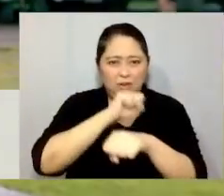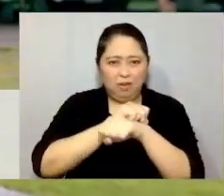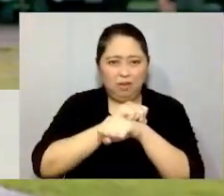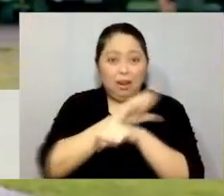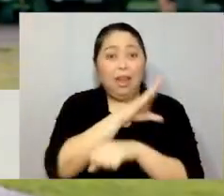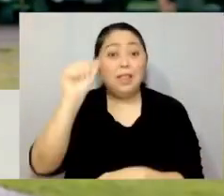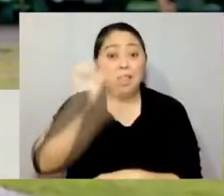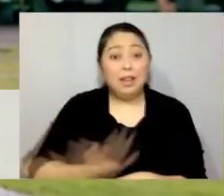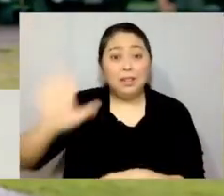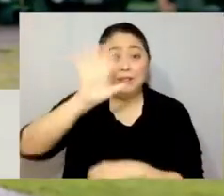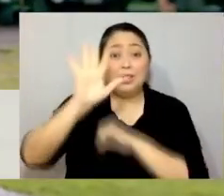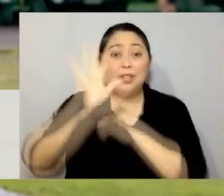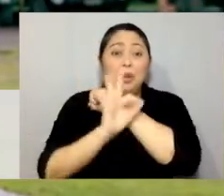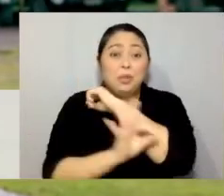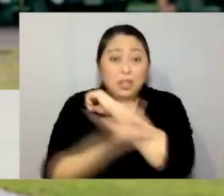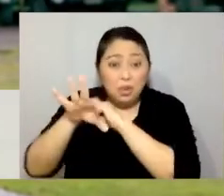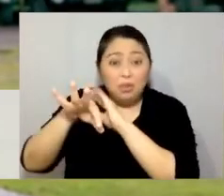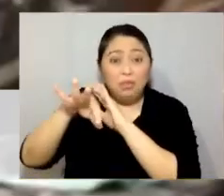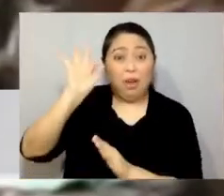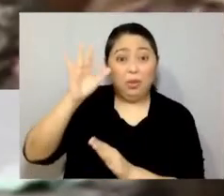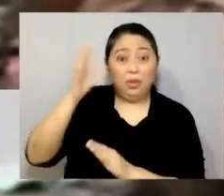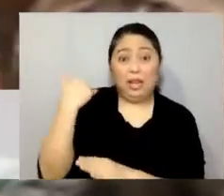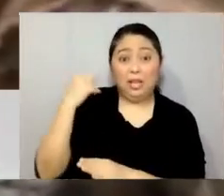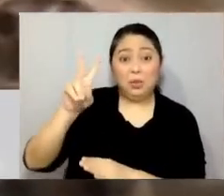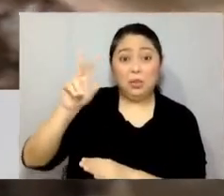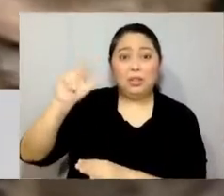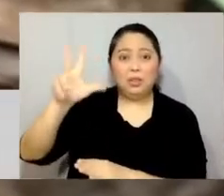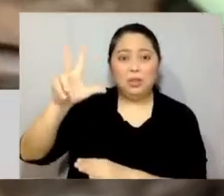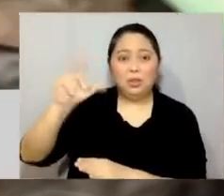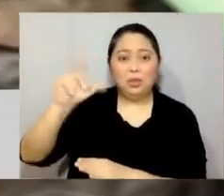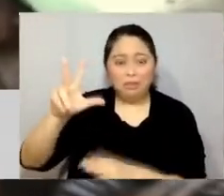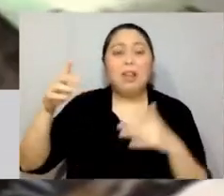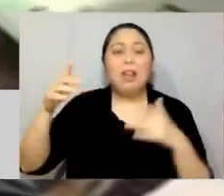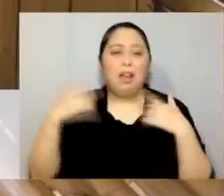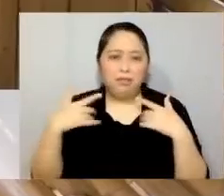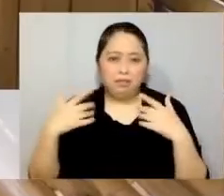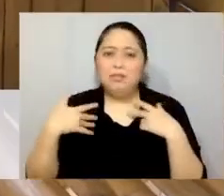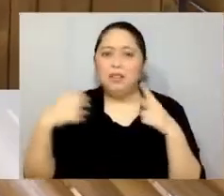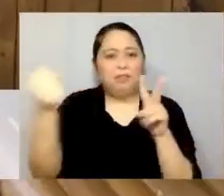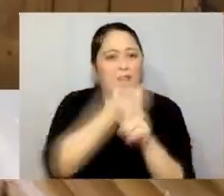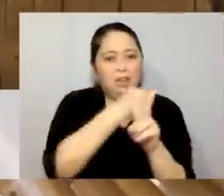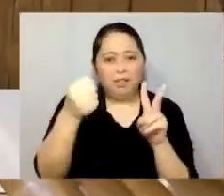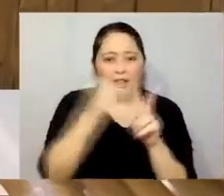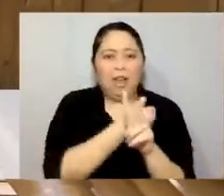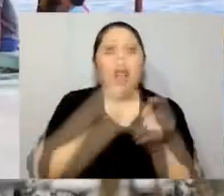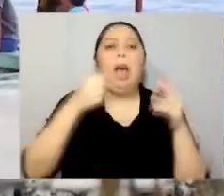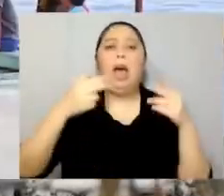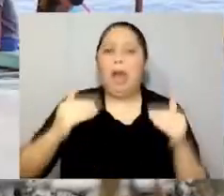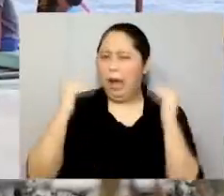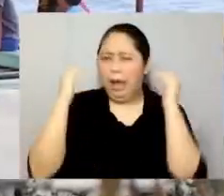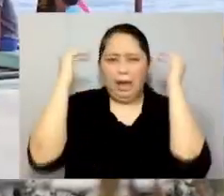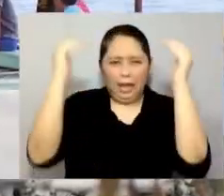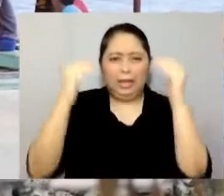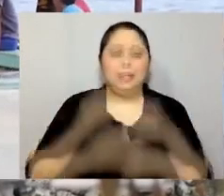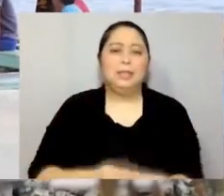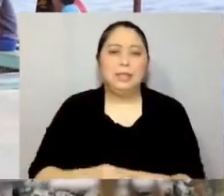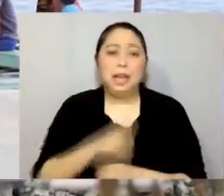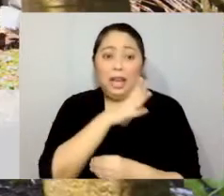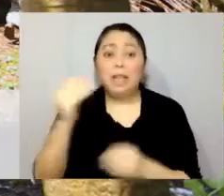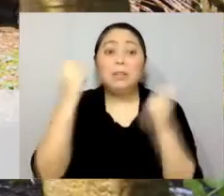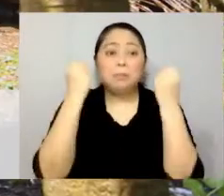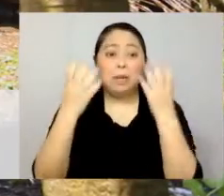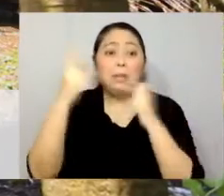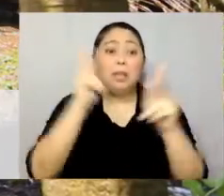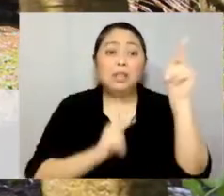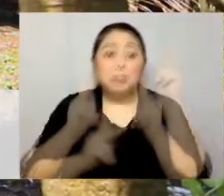Asia Foundation in 2013. With armed groups operating in various areas of the Bangsamoro, levels of